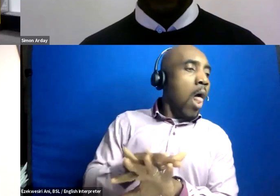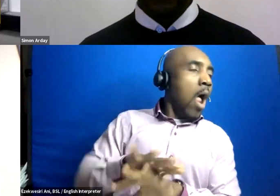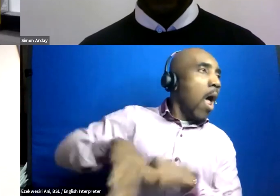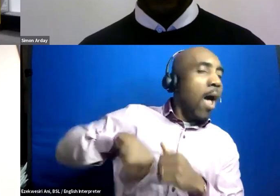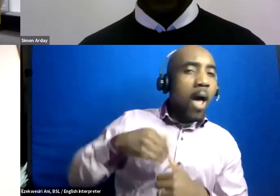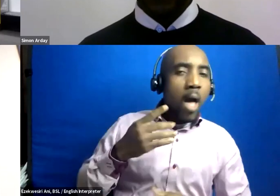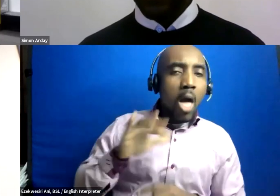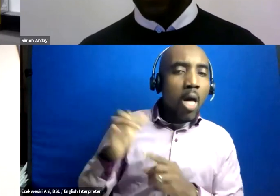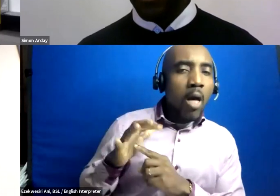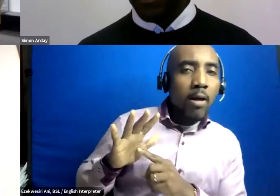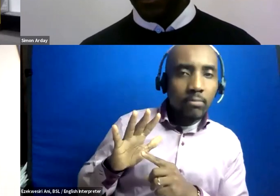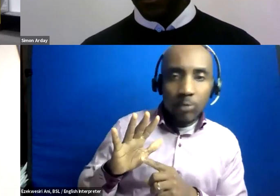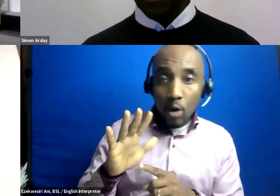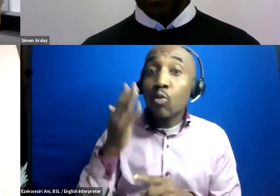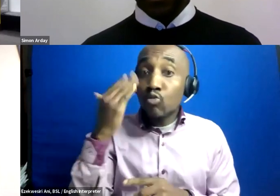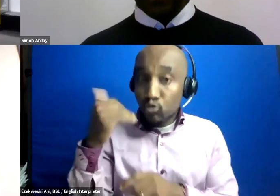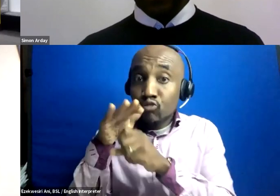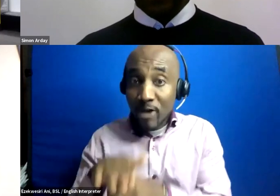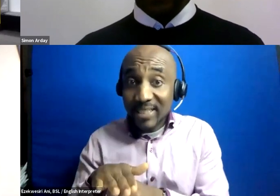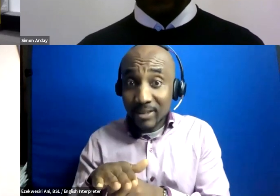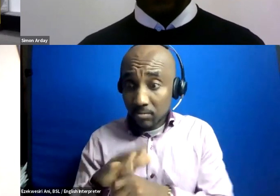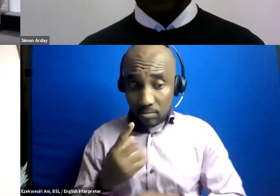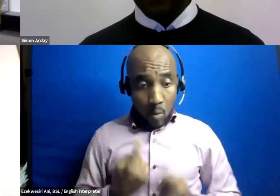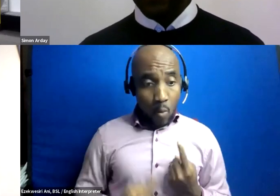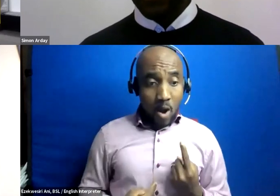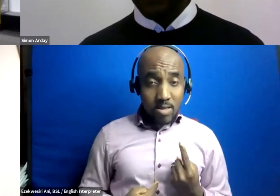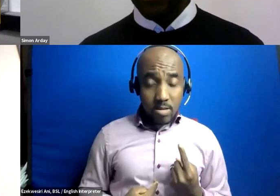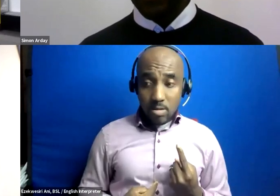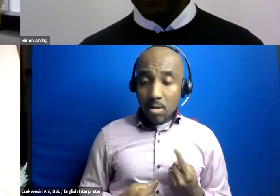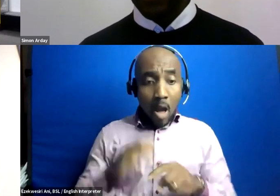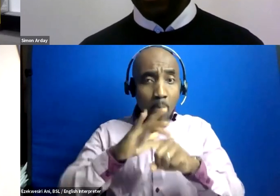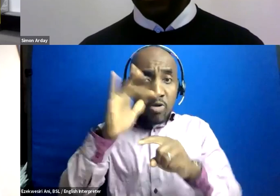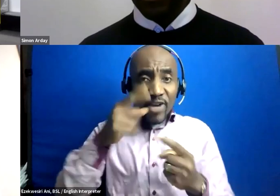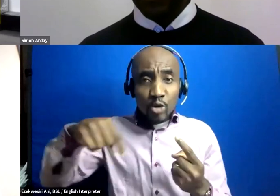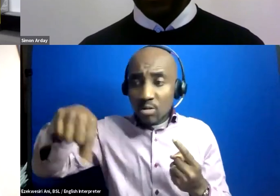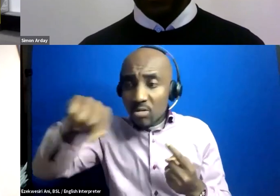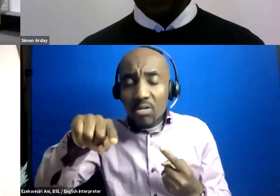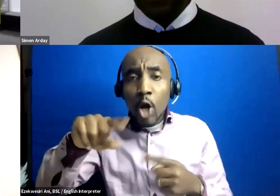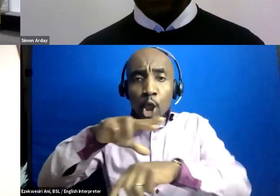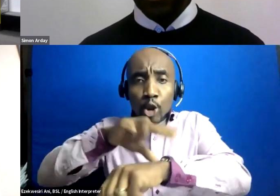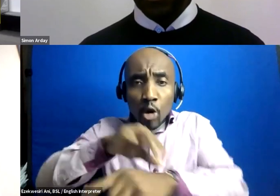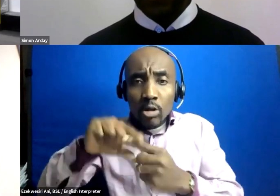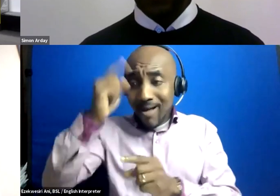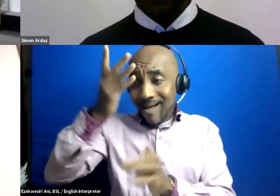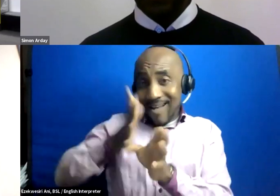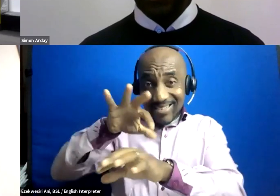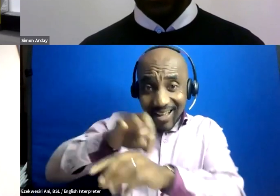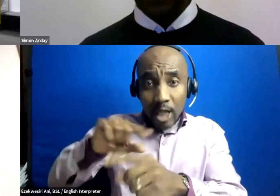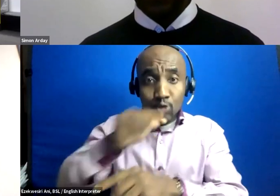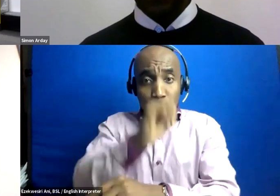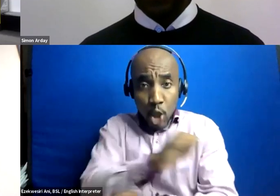when it's you against so many professionals, you know, you against a doctor, psychiatrist,